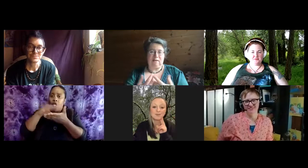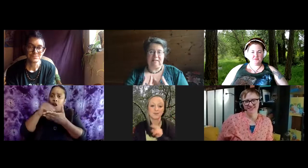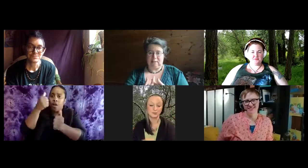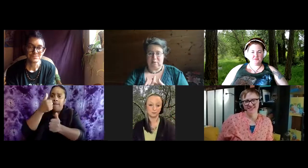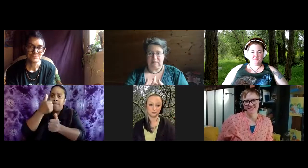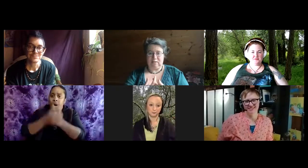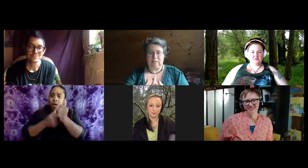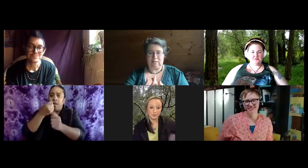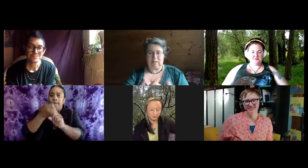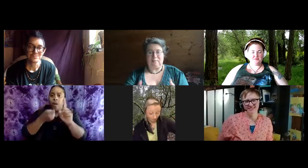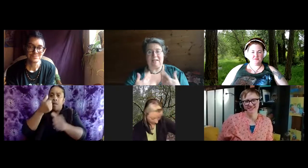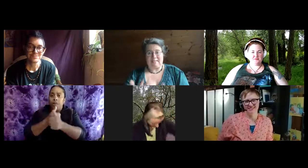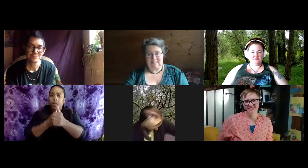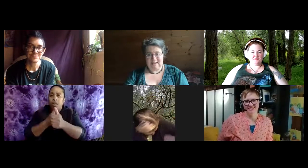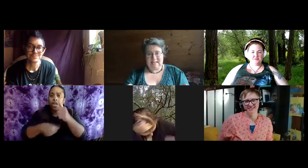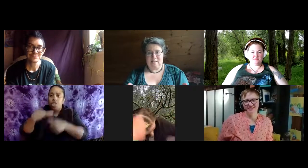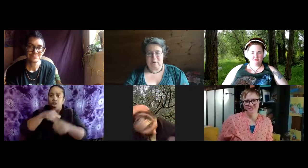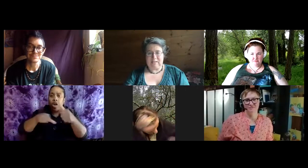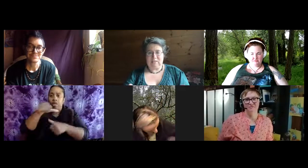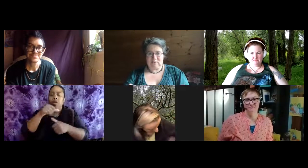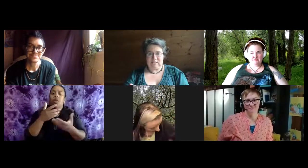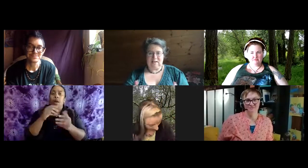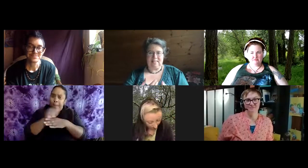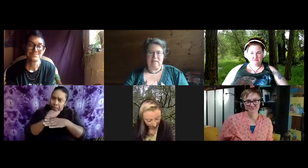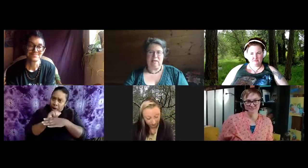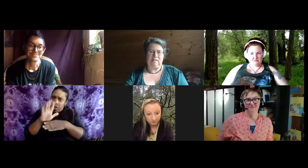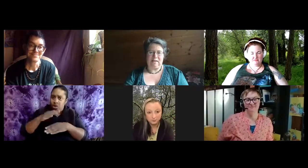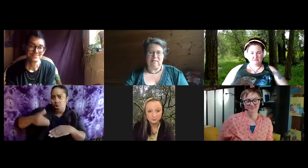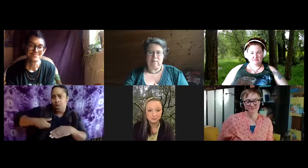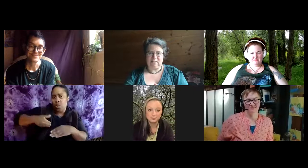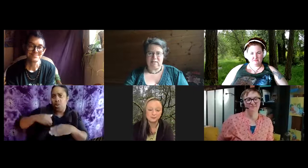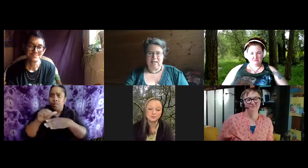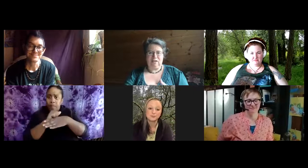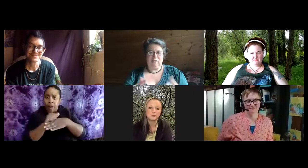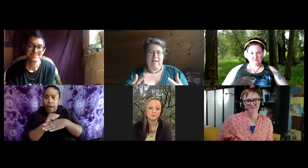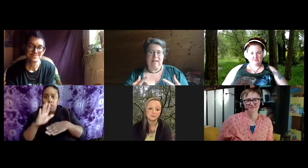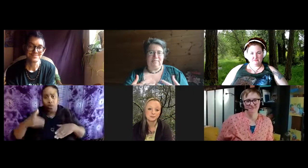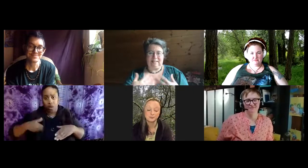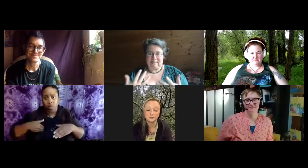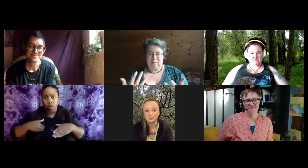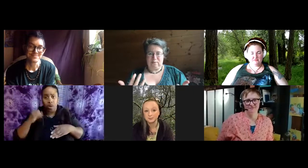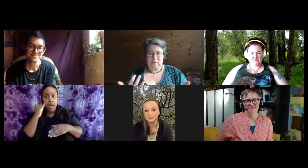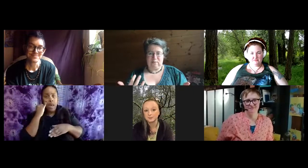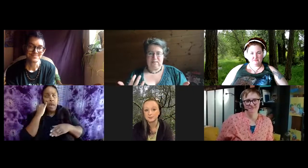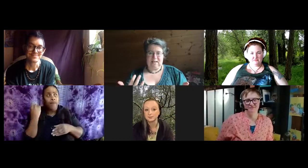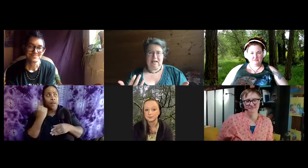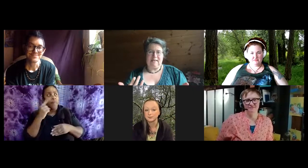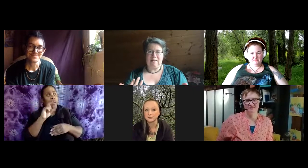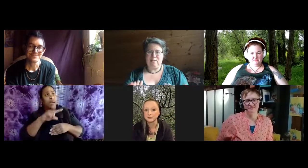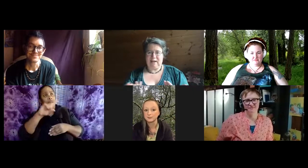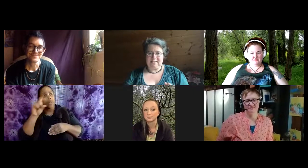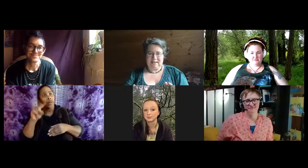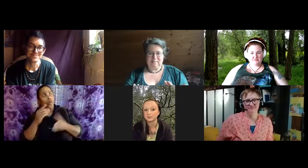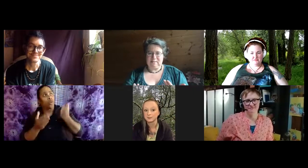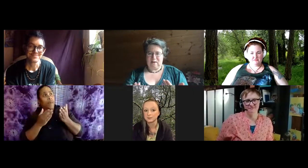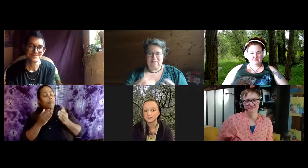also a great place to open to your intuition, practice opening to your intuition, and that when someone asks a question, you may have things come through you. I recommend that